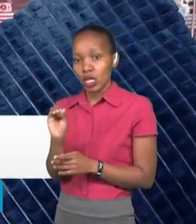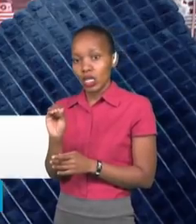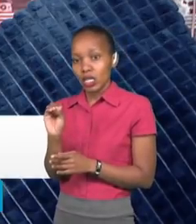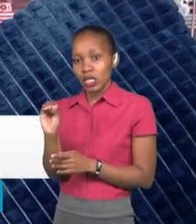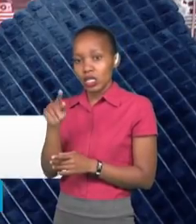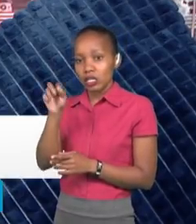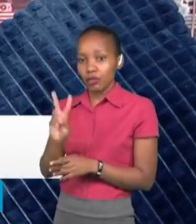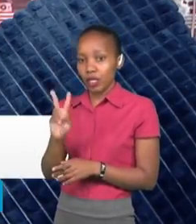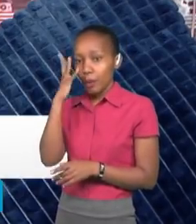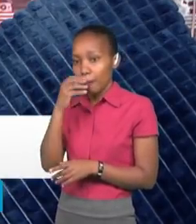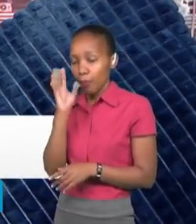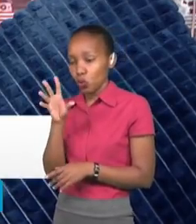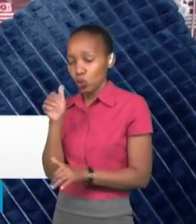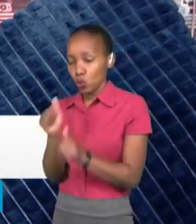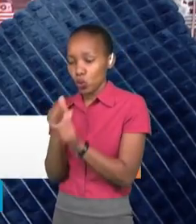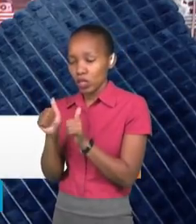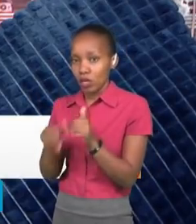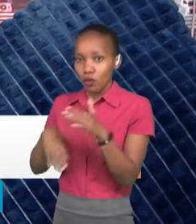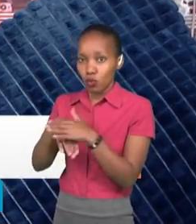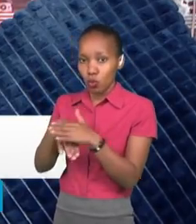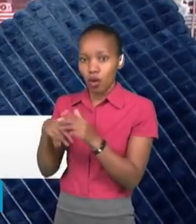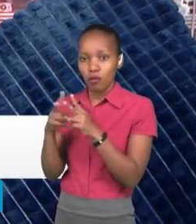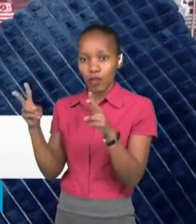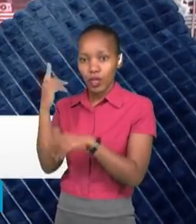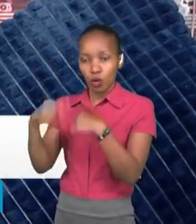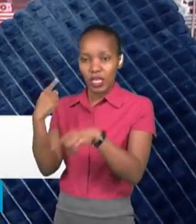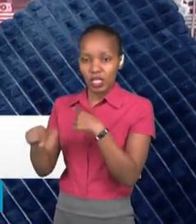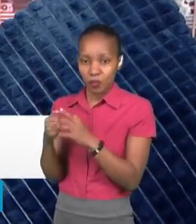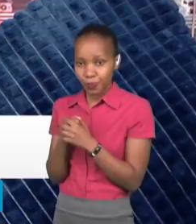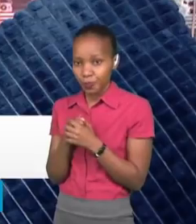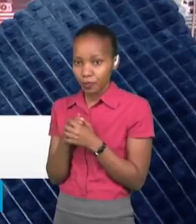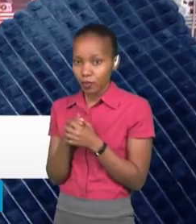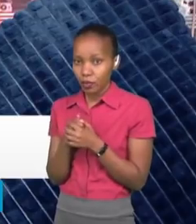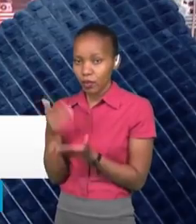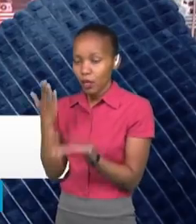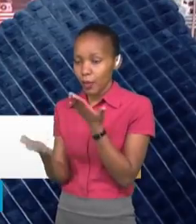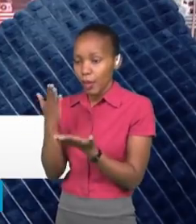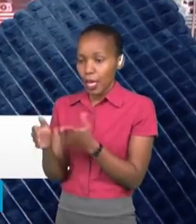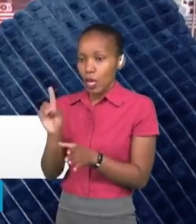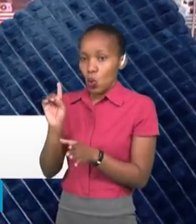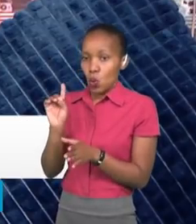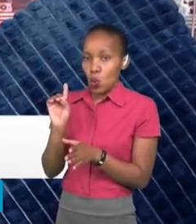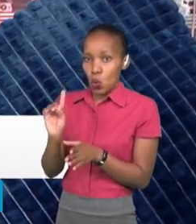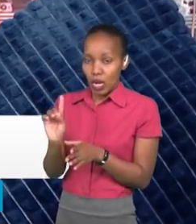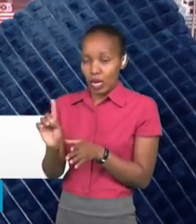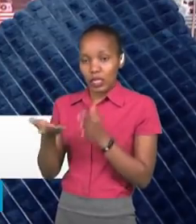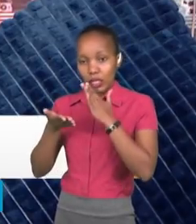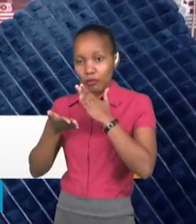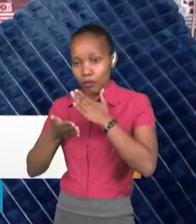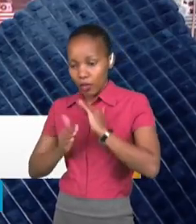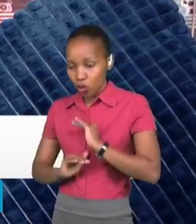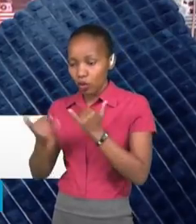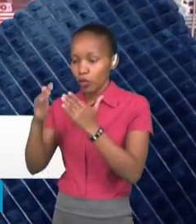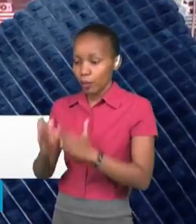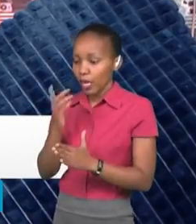beauty about it is, if you look at it, football is competitive. Yeah. And perhaps one of the biggest attractions for the players